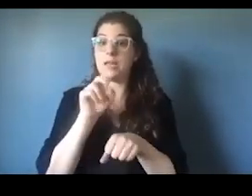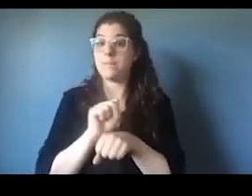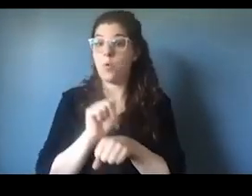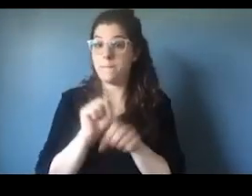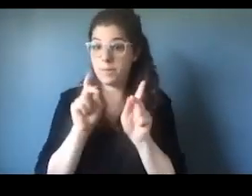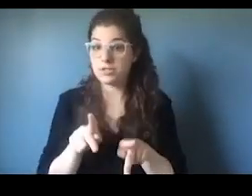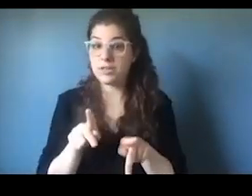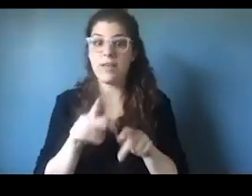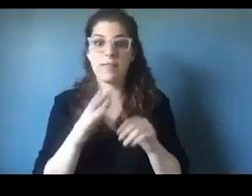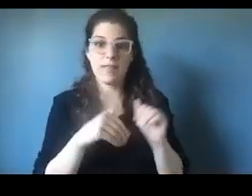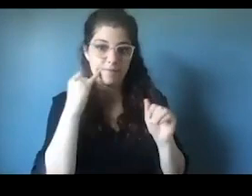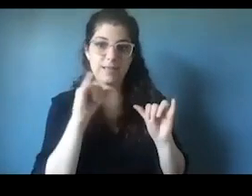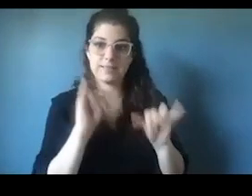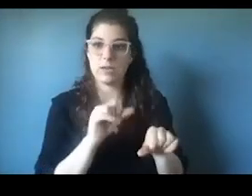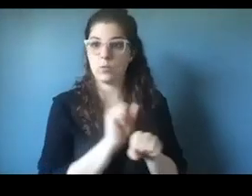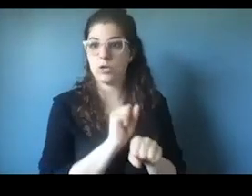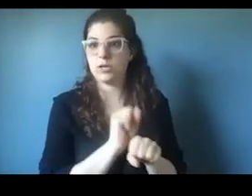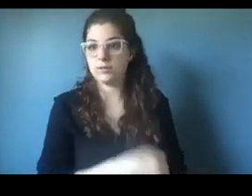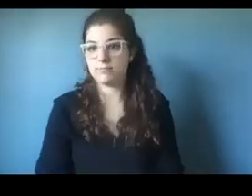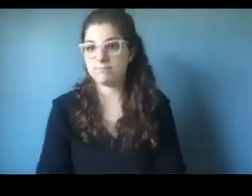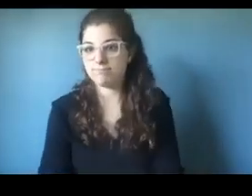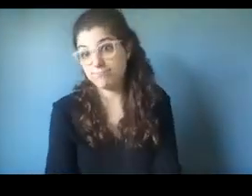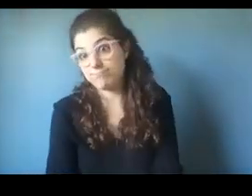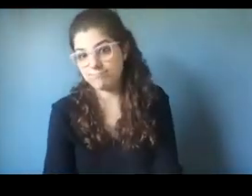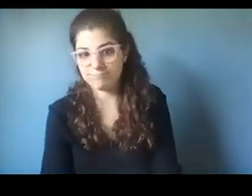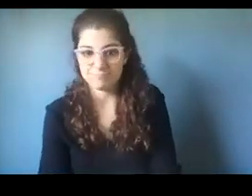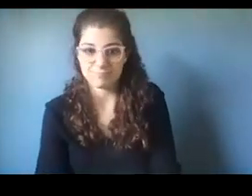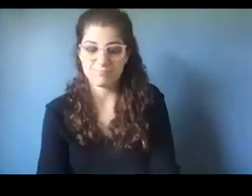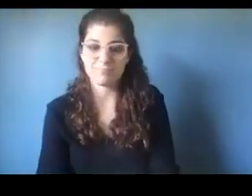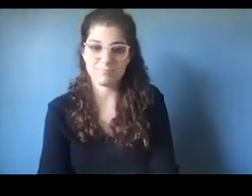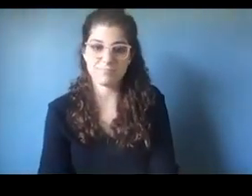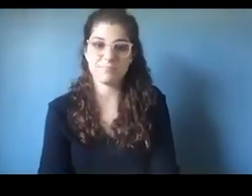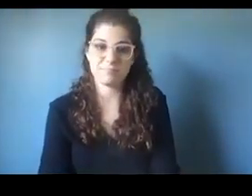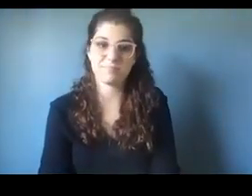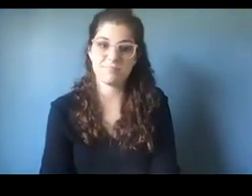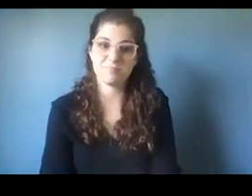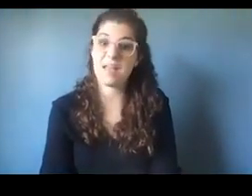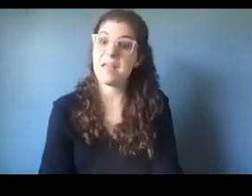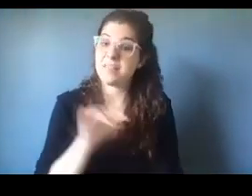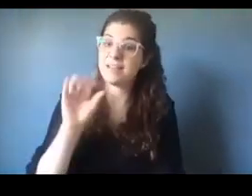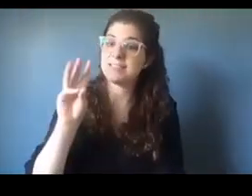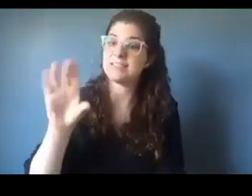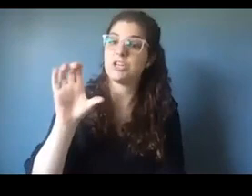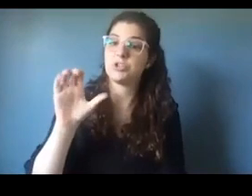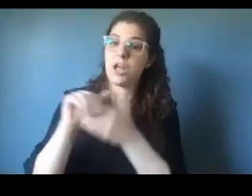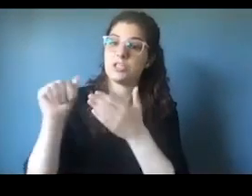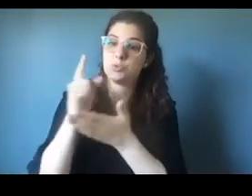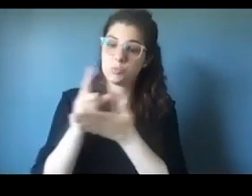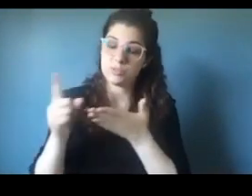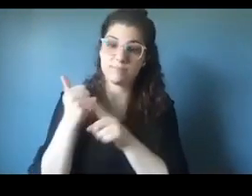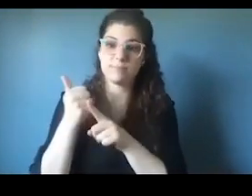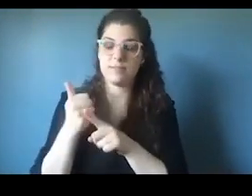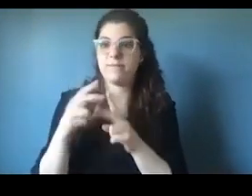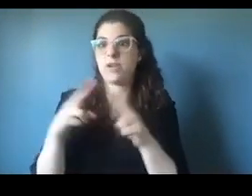they would if they remained employed. Okay? And that's really just driven by the fact that that $600 a week is a very